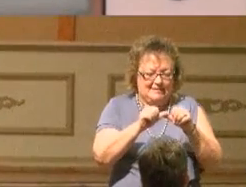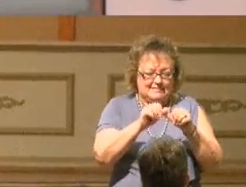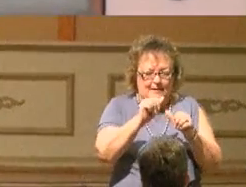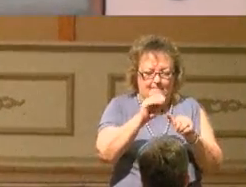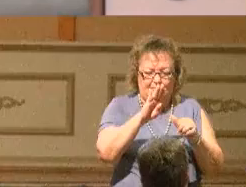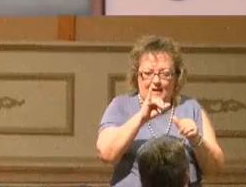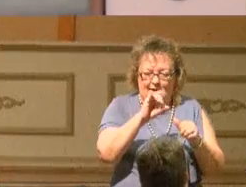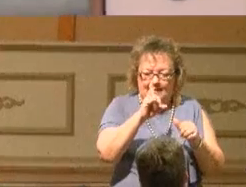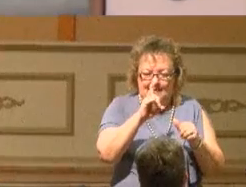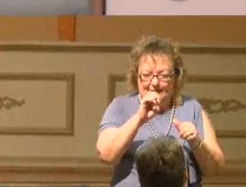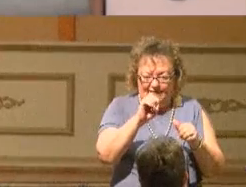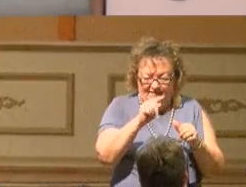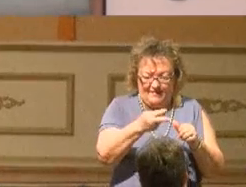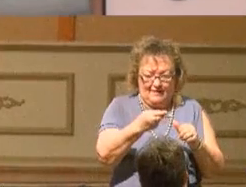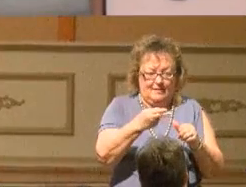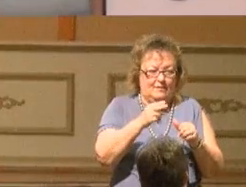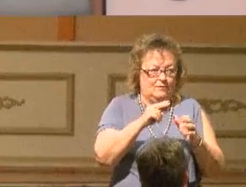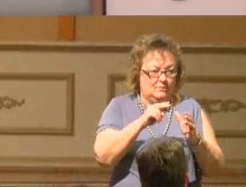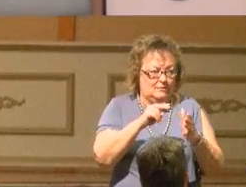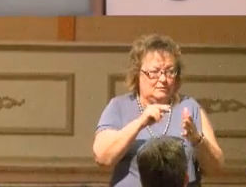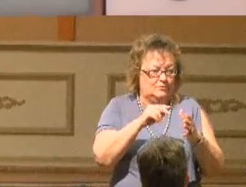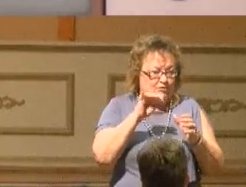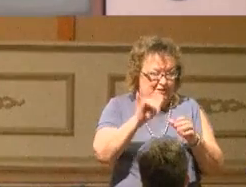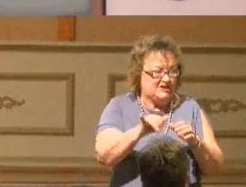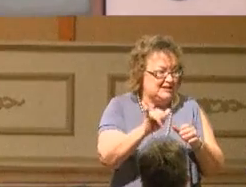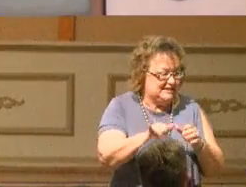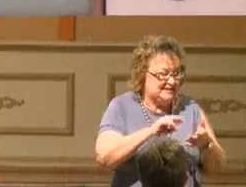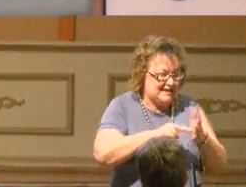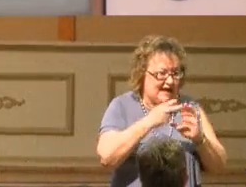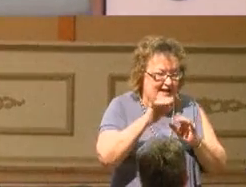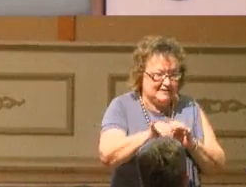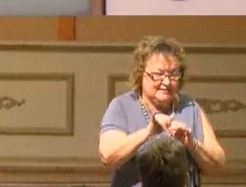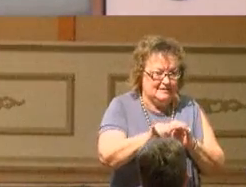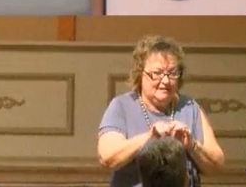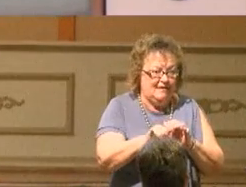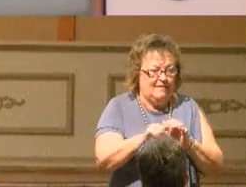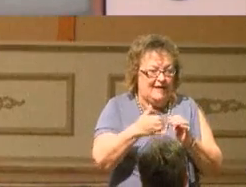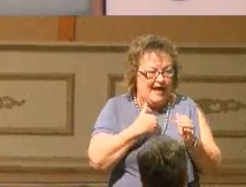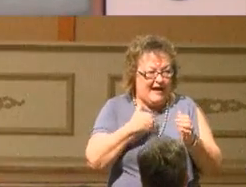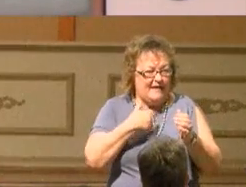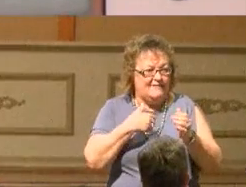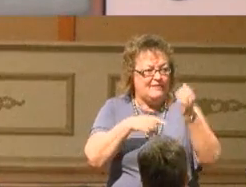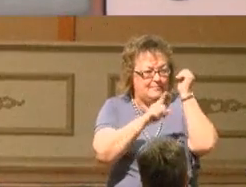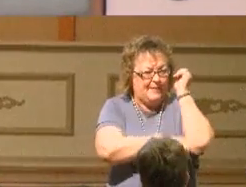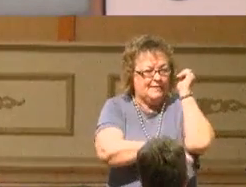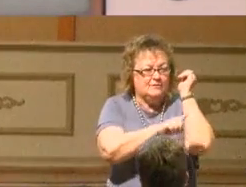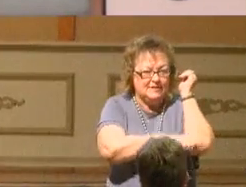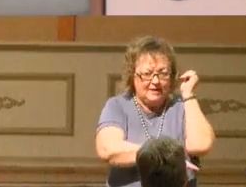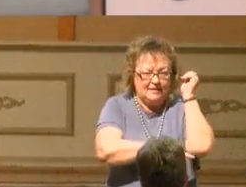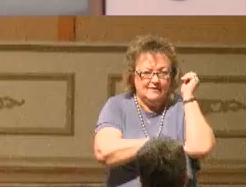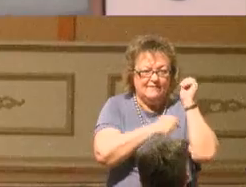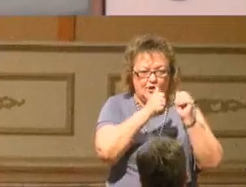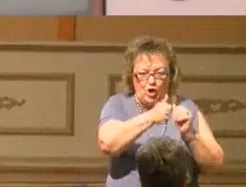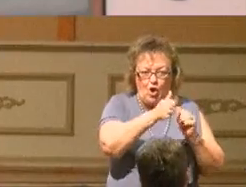now. The wrath of God abideth on those that bear the penalty of their own sin.